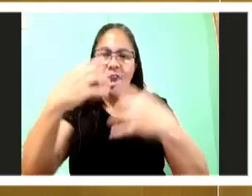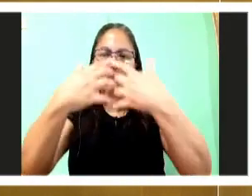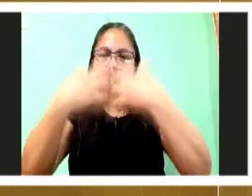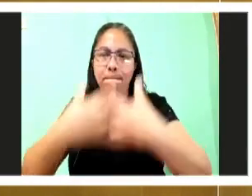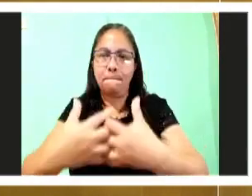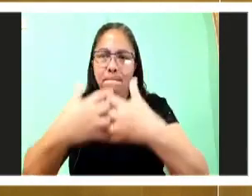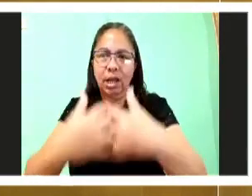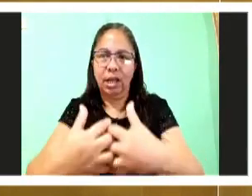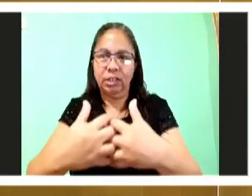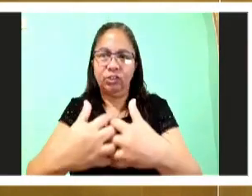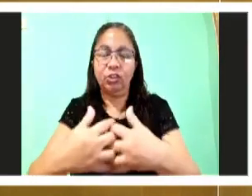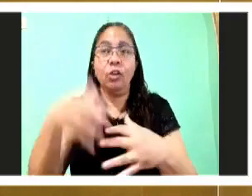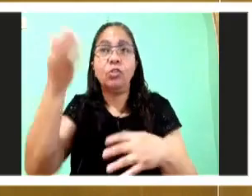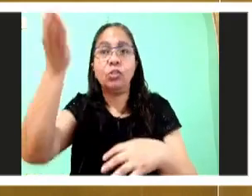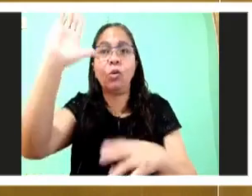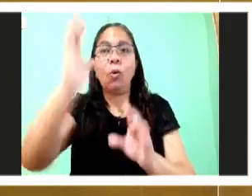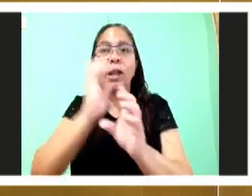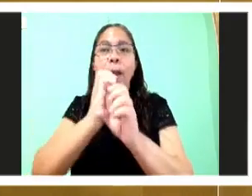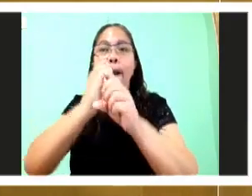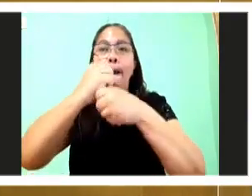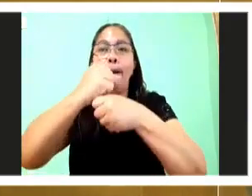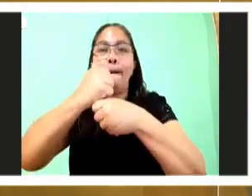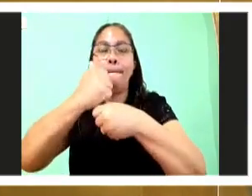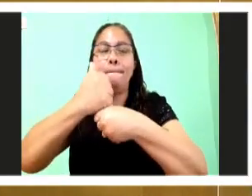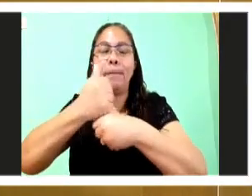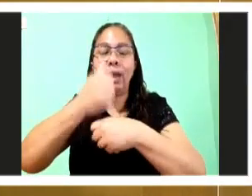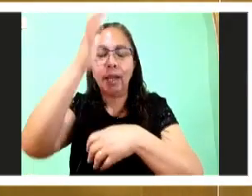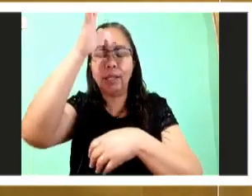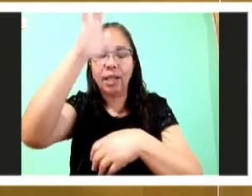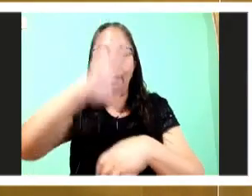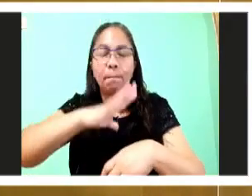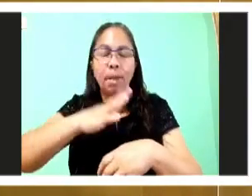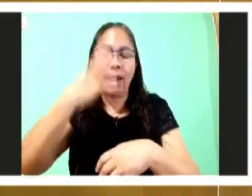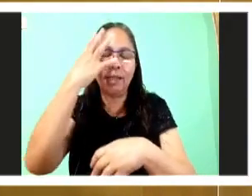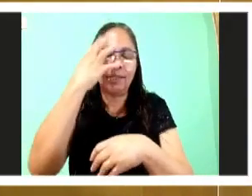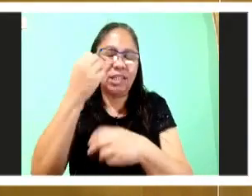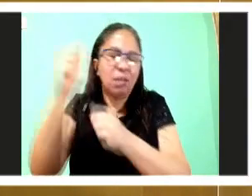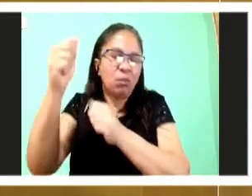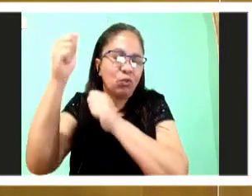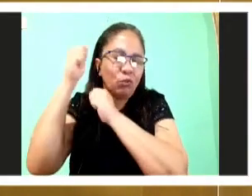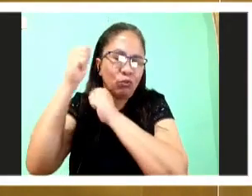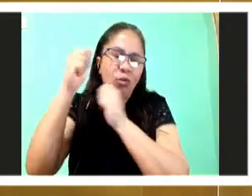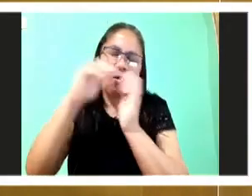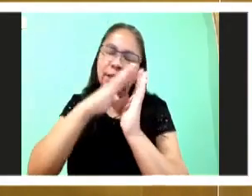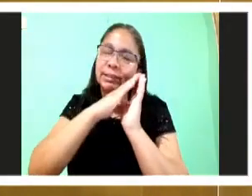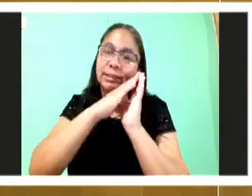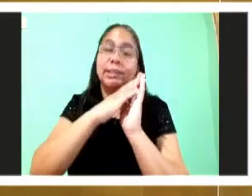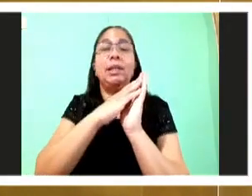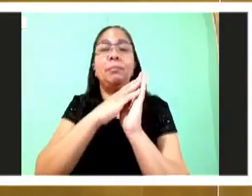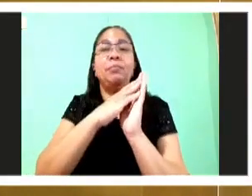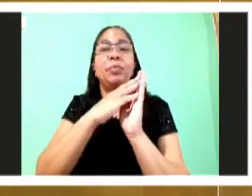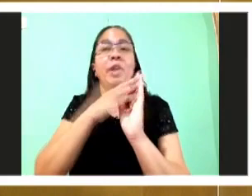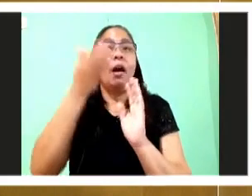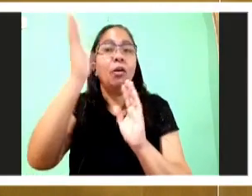God made the man fall into a deep sleep. And while he slept, he took one of his ribs